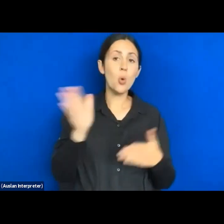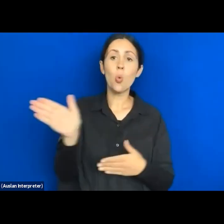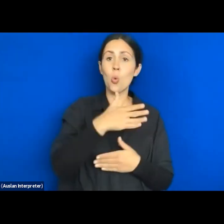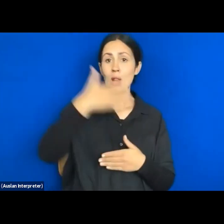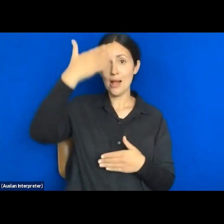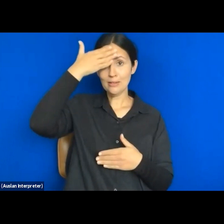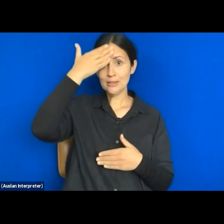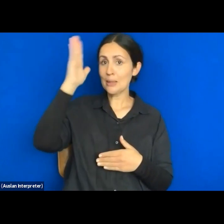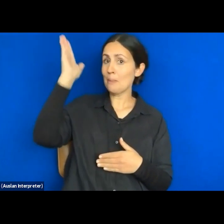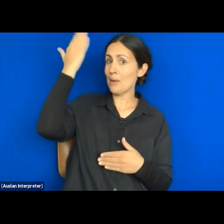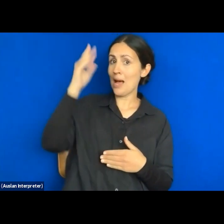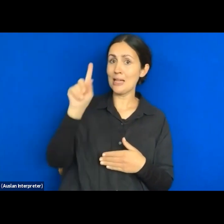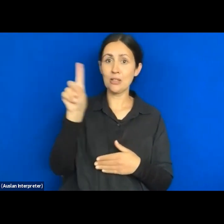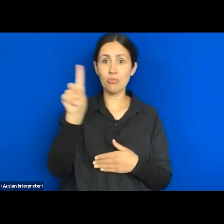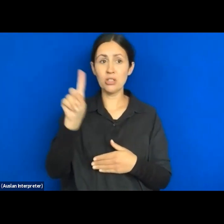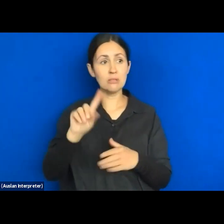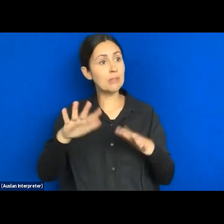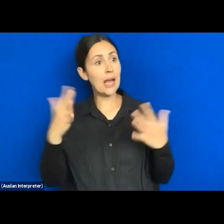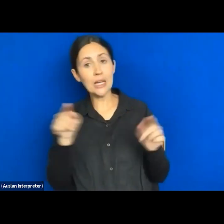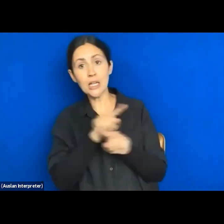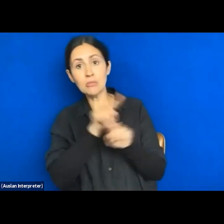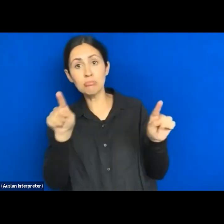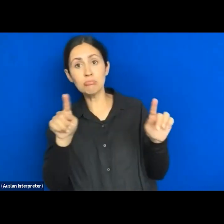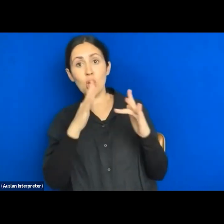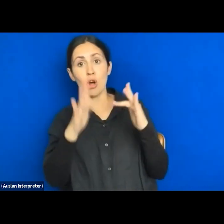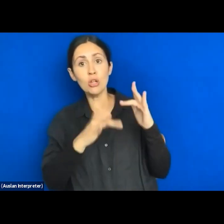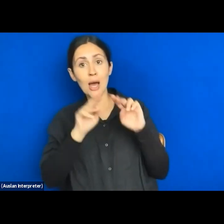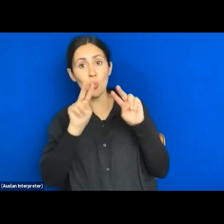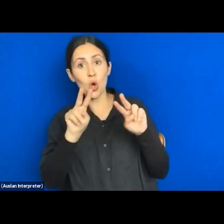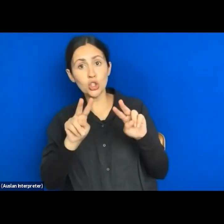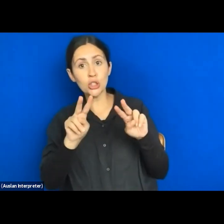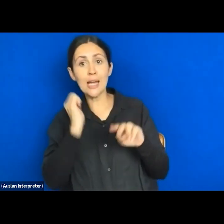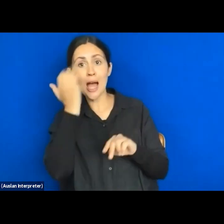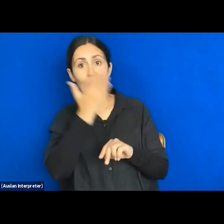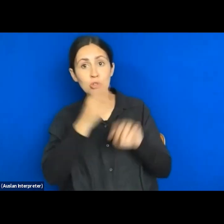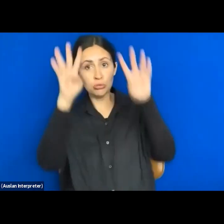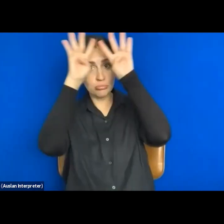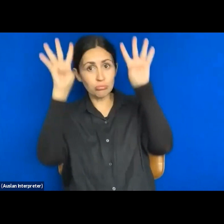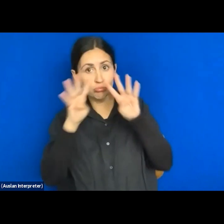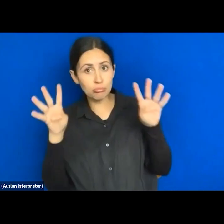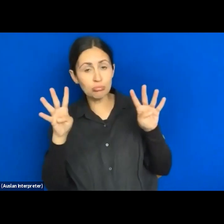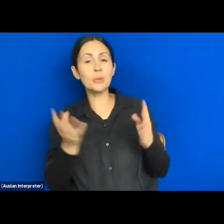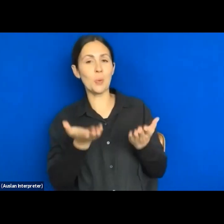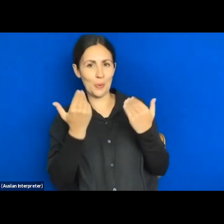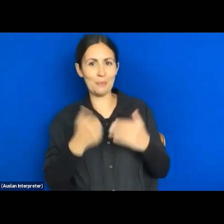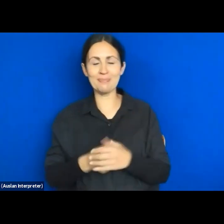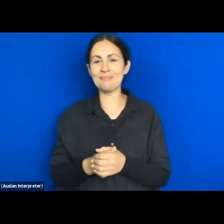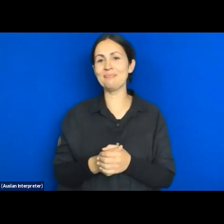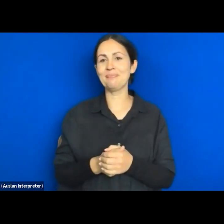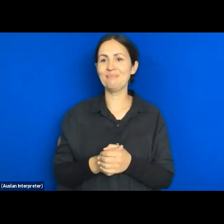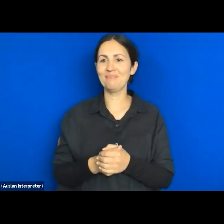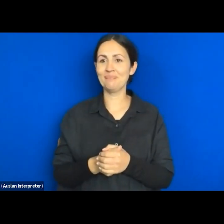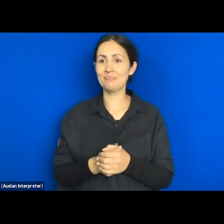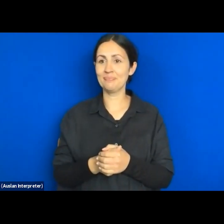to all Aboriginal and Torres Strait Islander people. I also want to begin by acknowledging the great array of